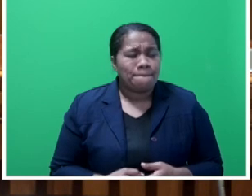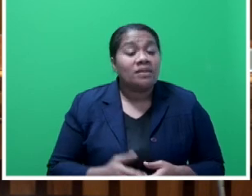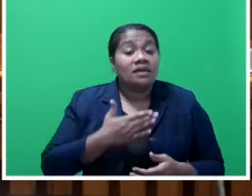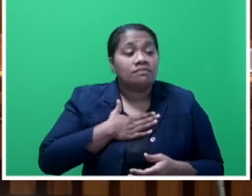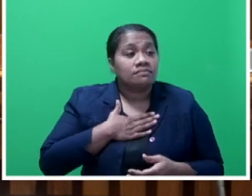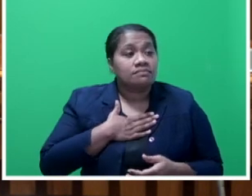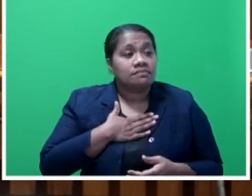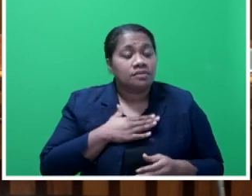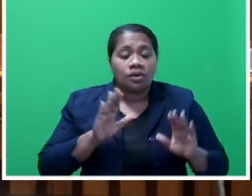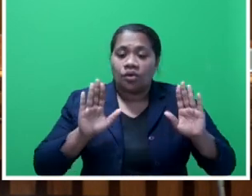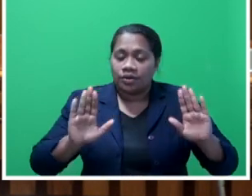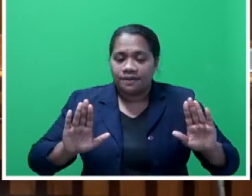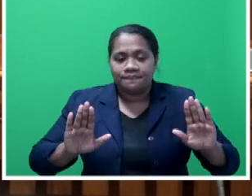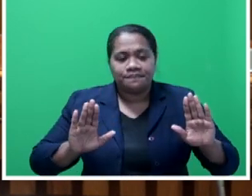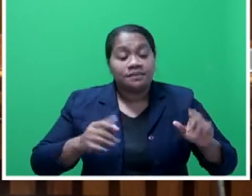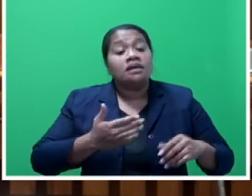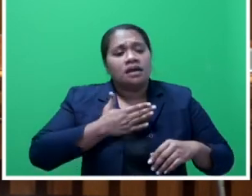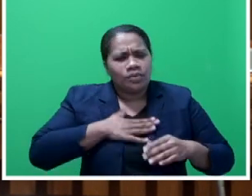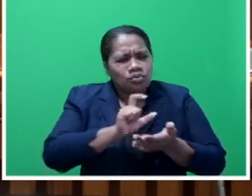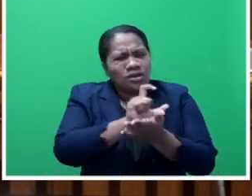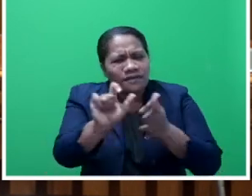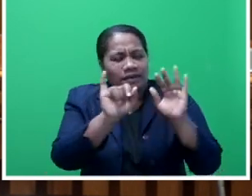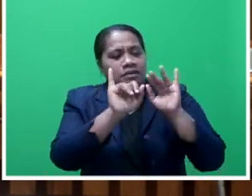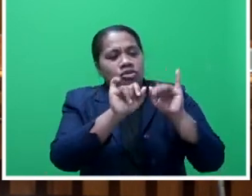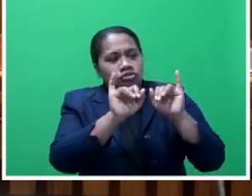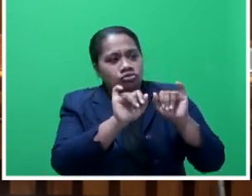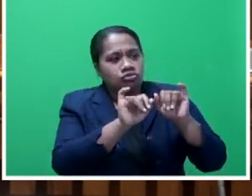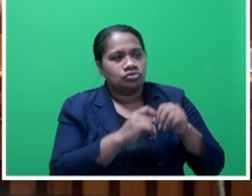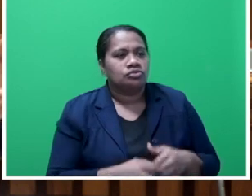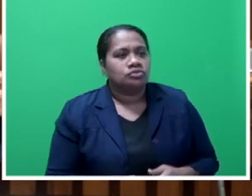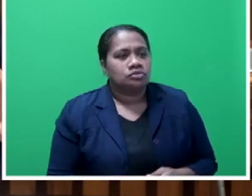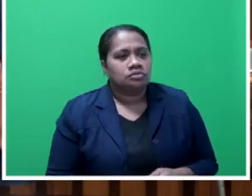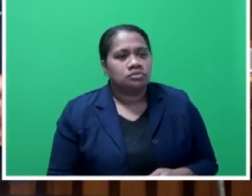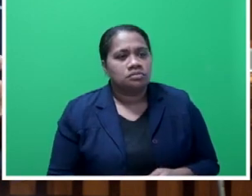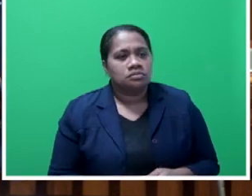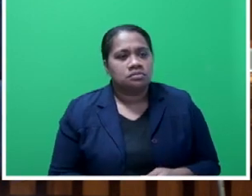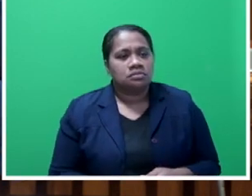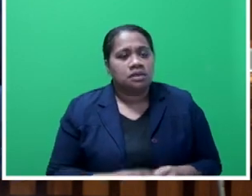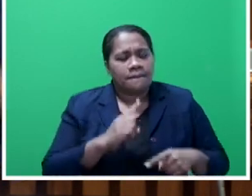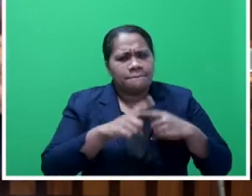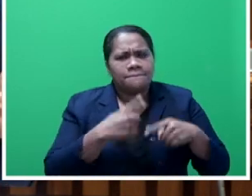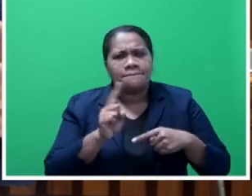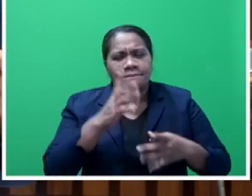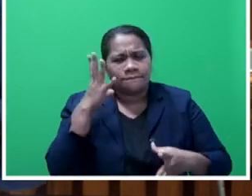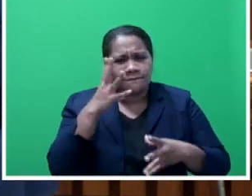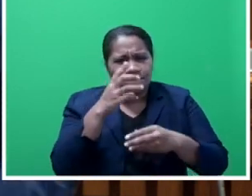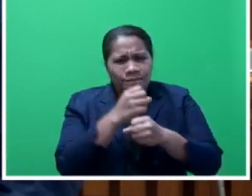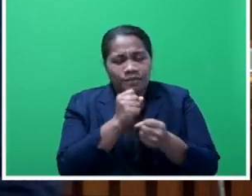to clarify the issue, Mr. Speaker, sir, in respect of the total debt exposure for